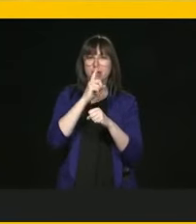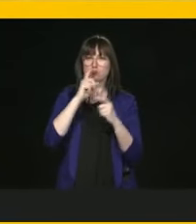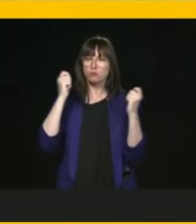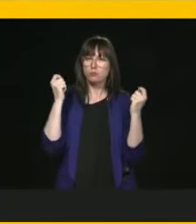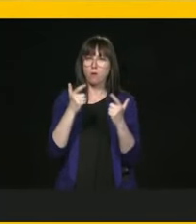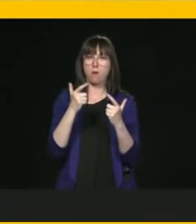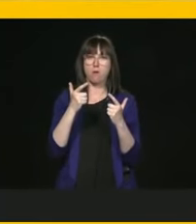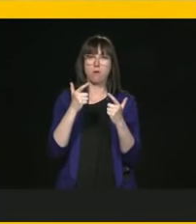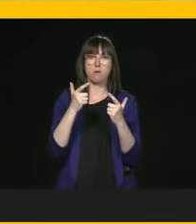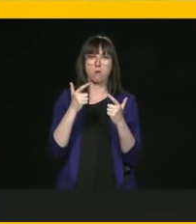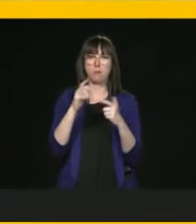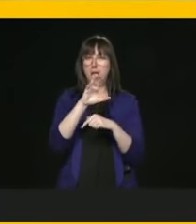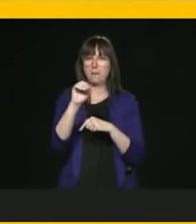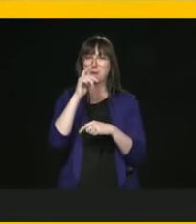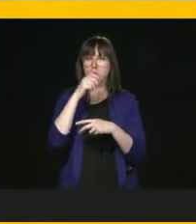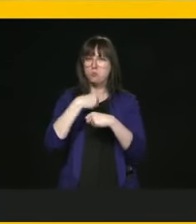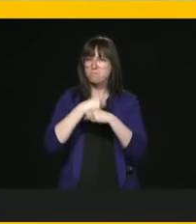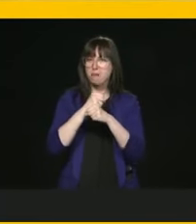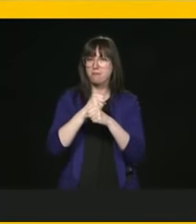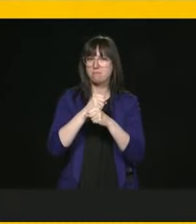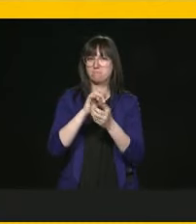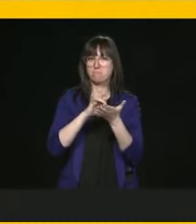can continue to